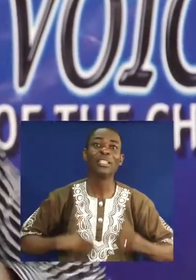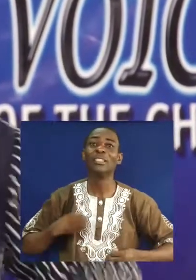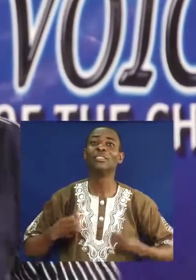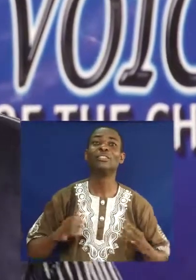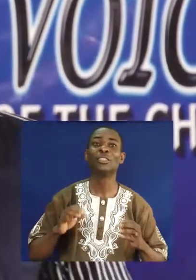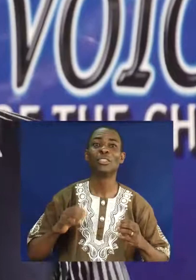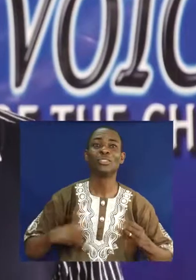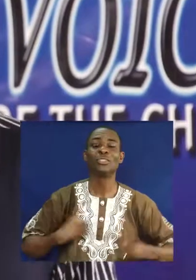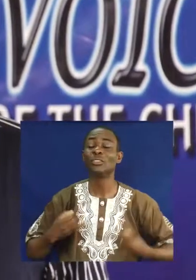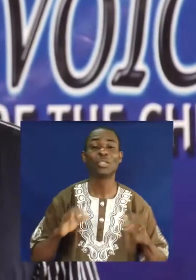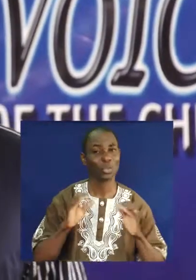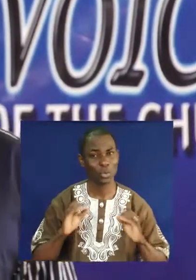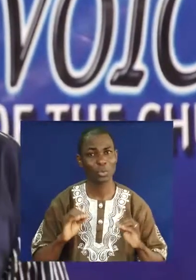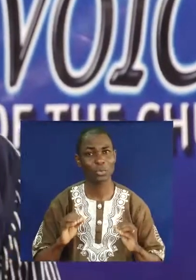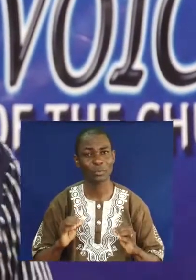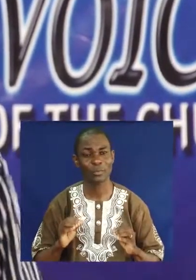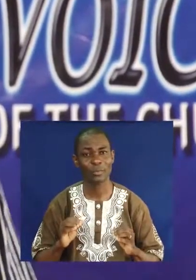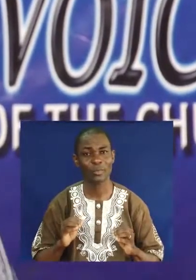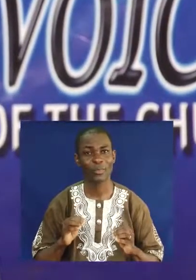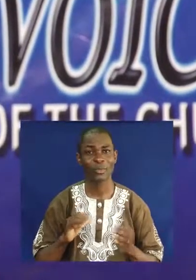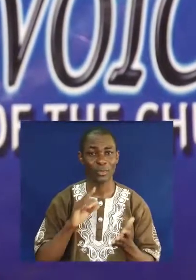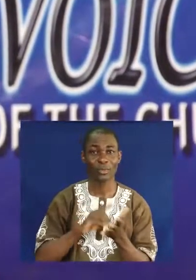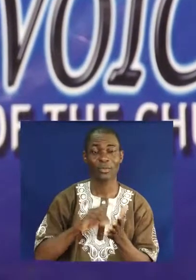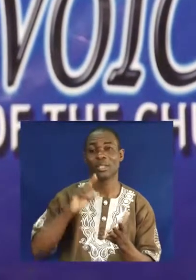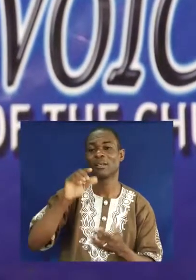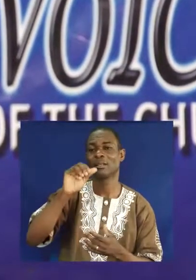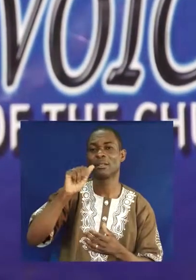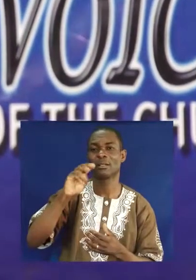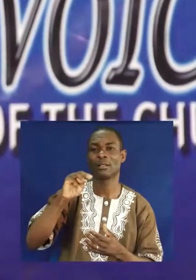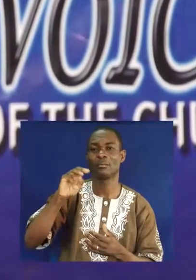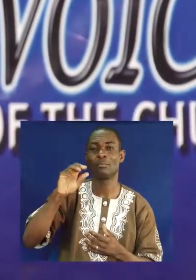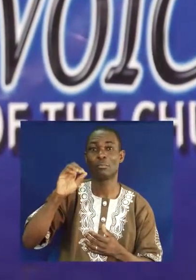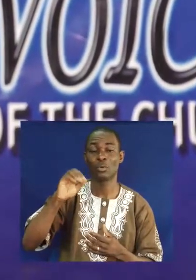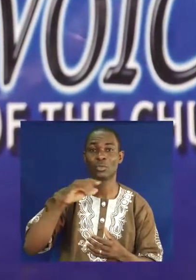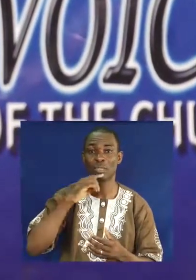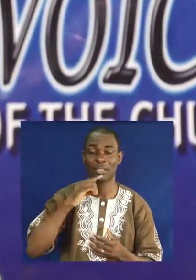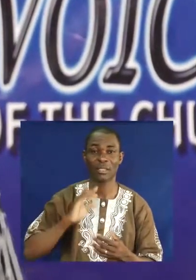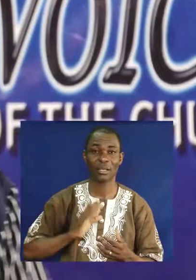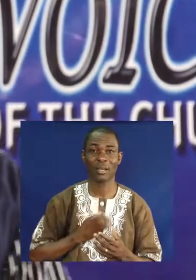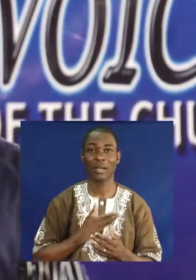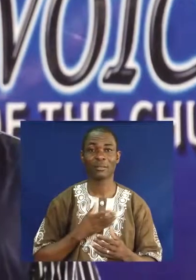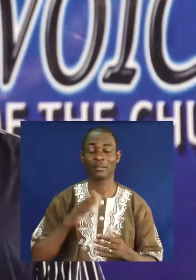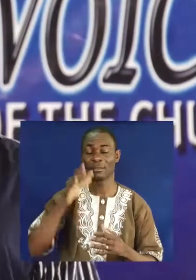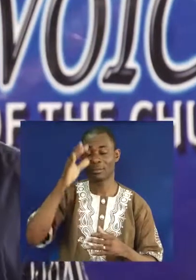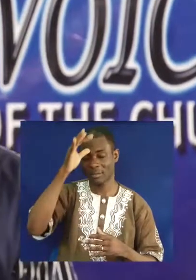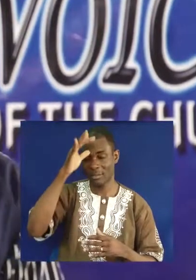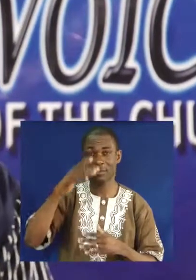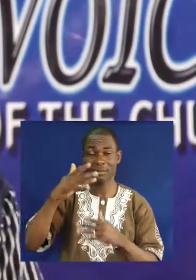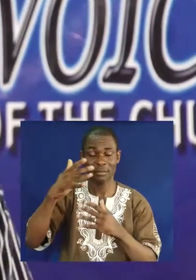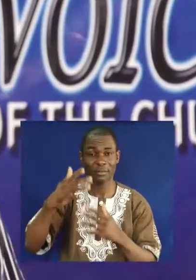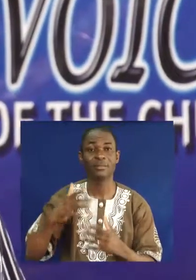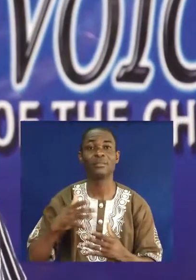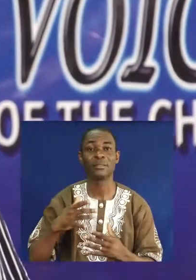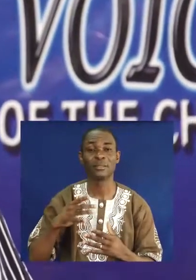krofo bi e di won kwa eto ho sa de be yan ko man e be gina na Dr. Ephraim Amuto azo sa edru